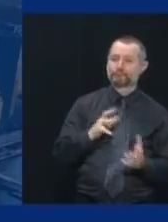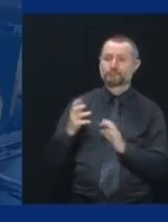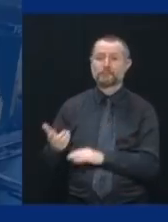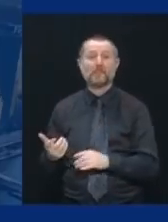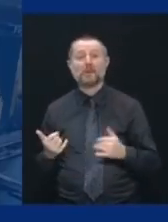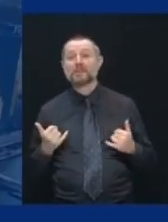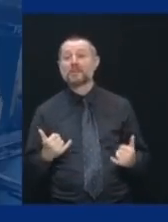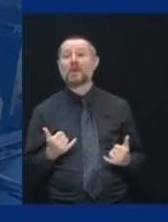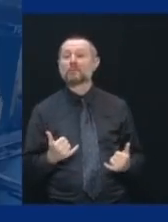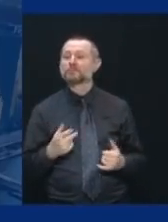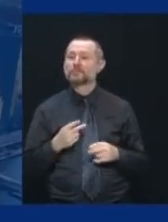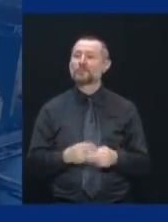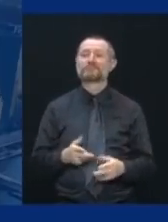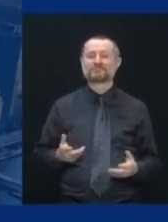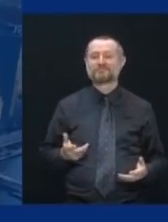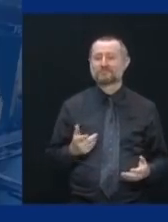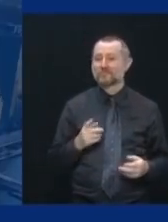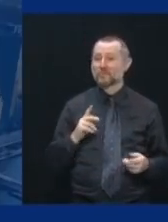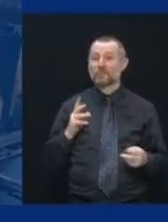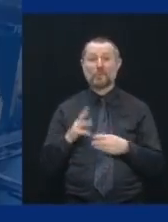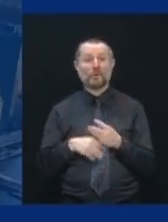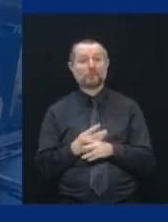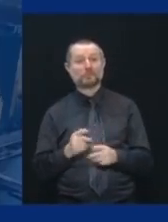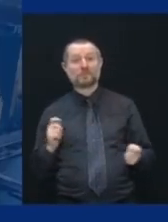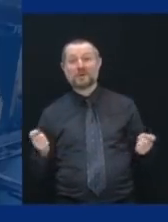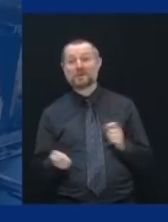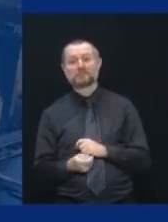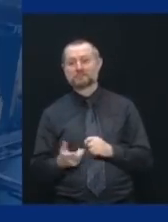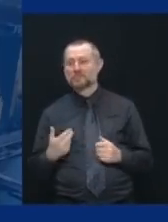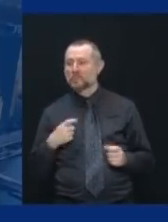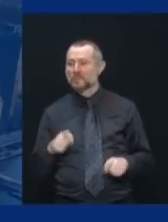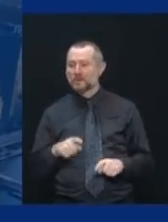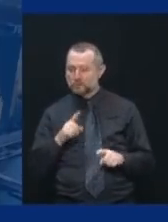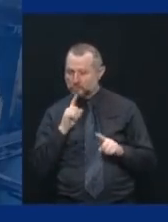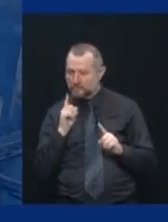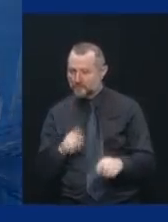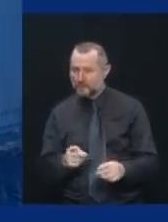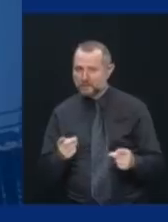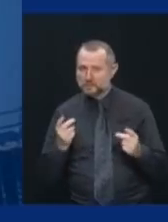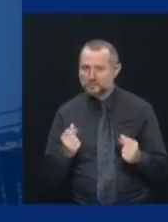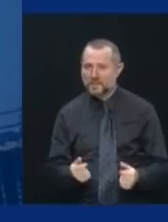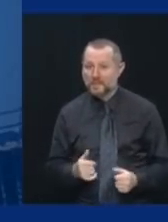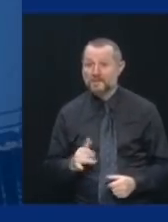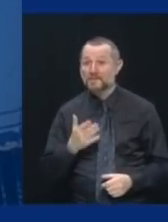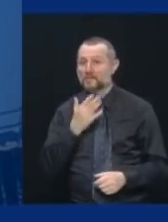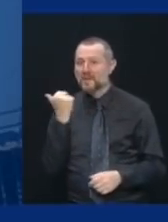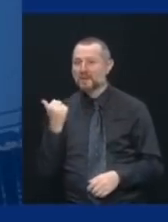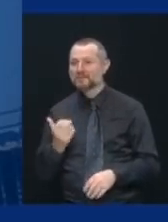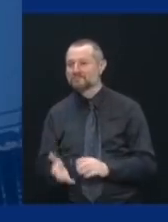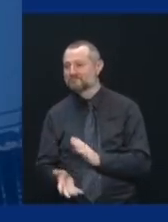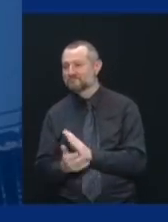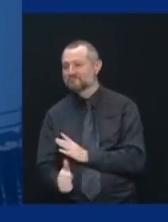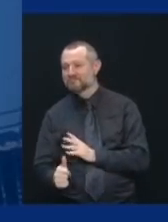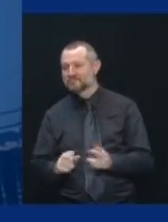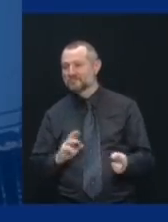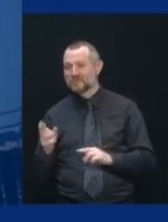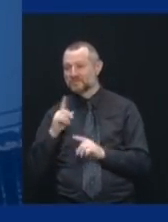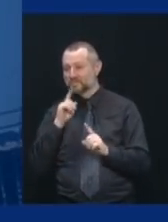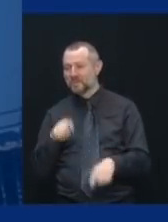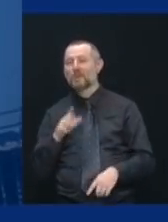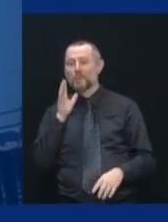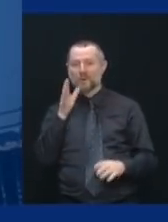new dynamics fastest and best. And there's an opportunity in that.